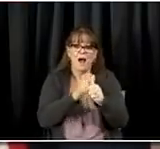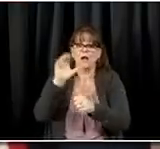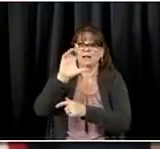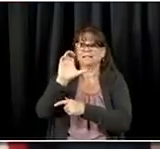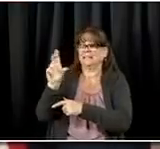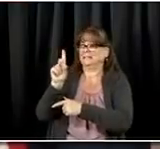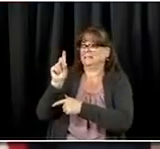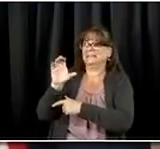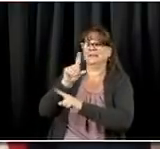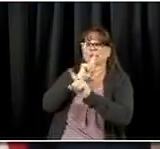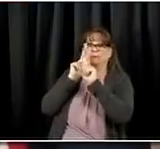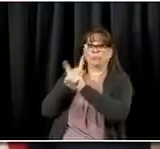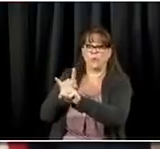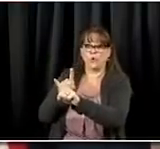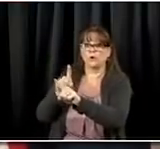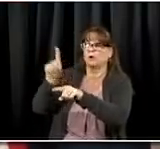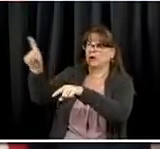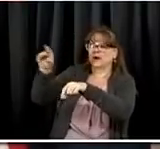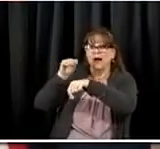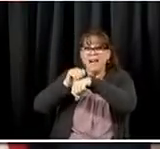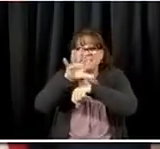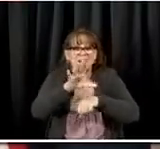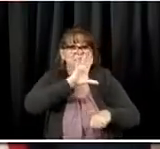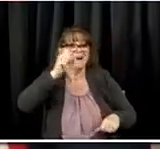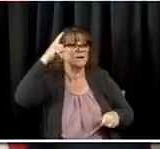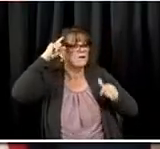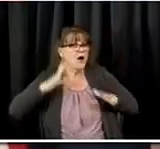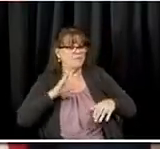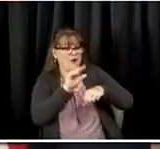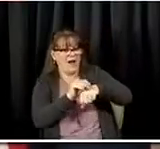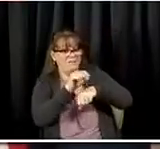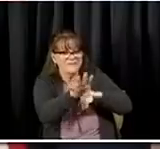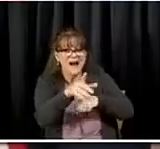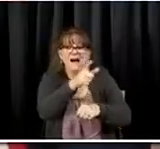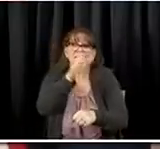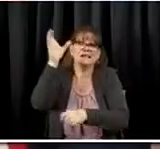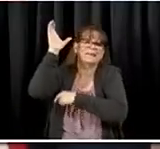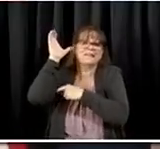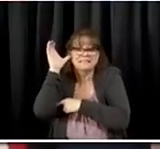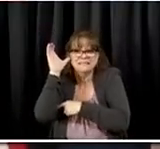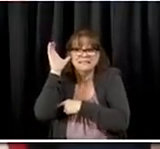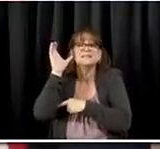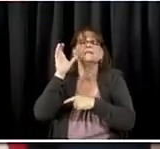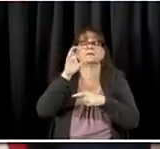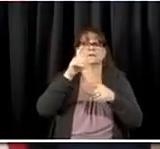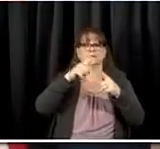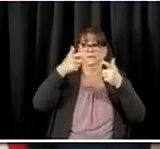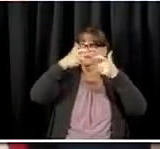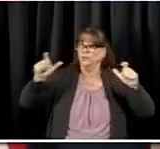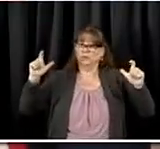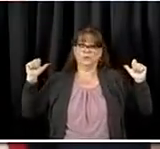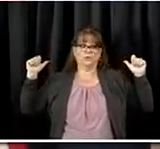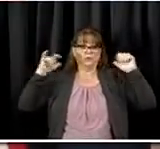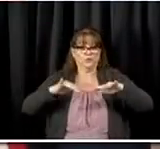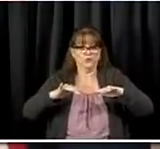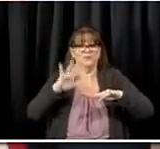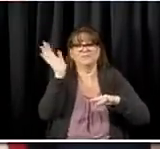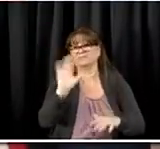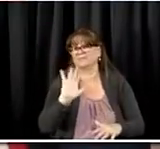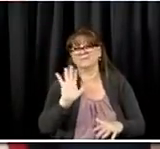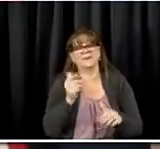doctors, to avoid gatherings of multiple households during Thanksgiving. My family,